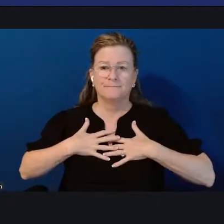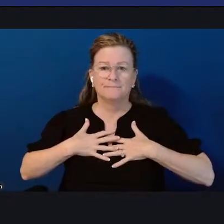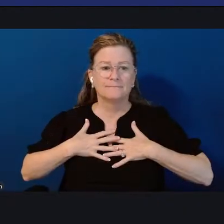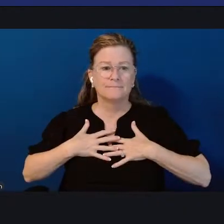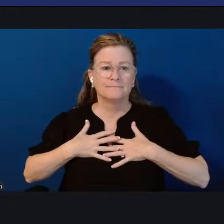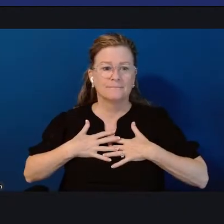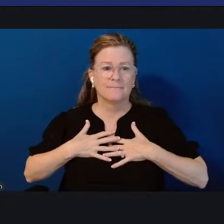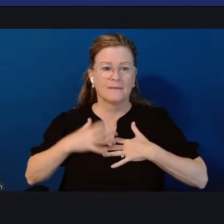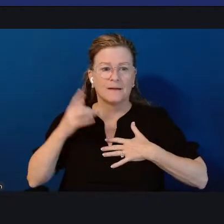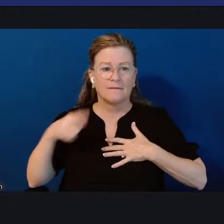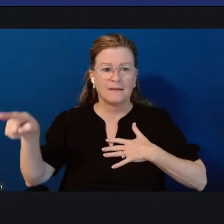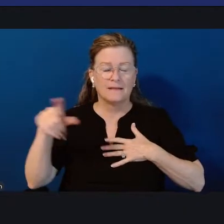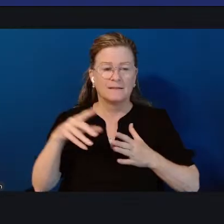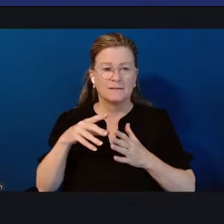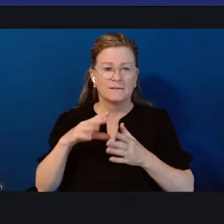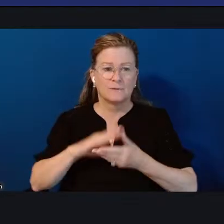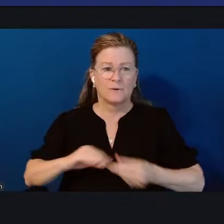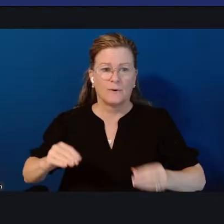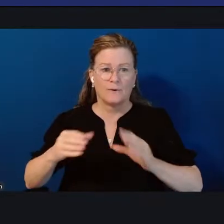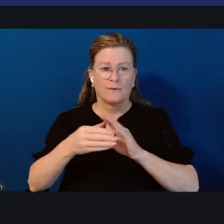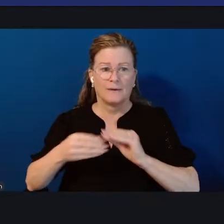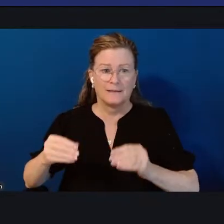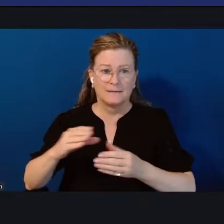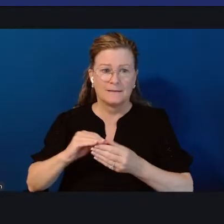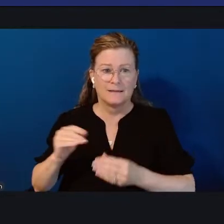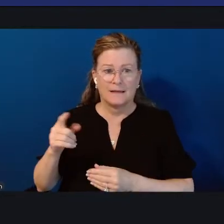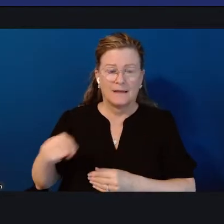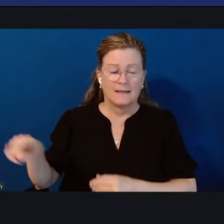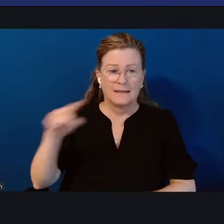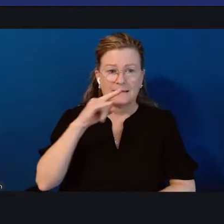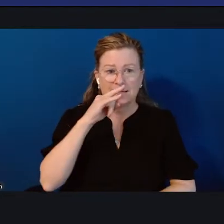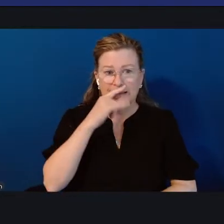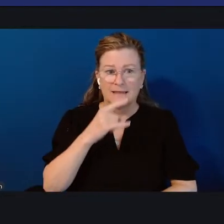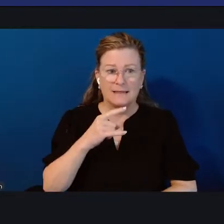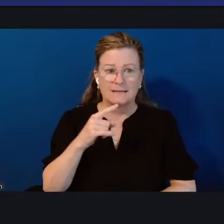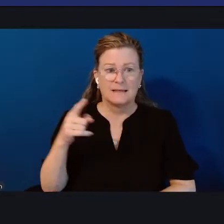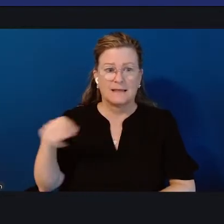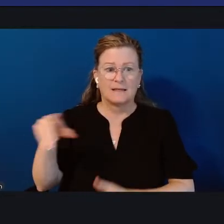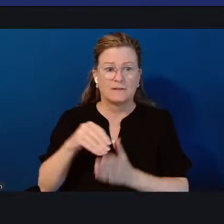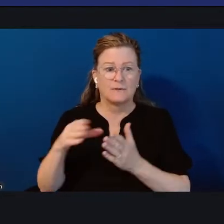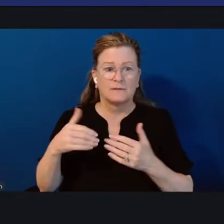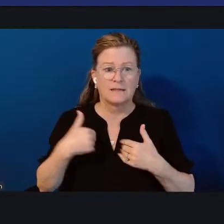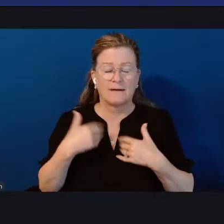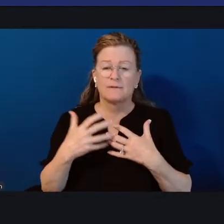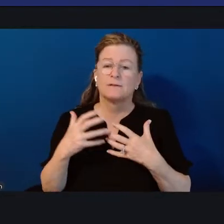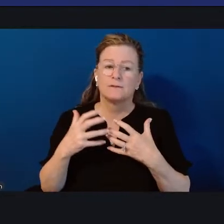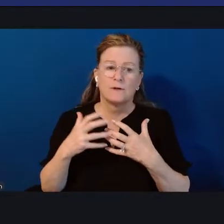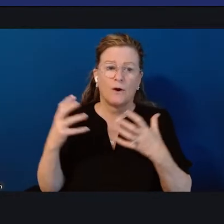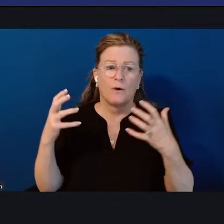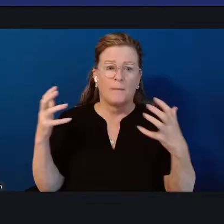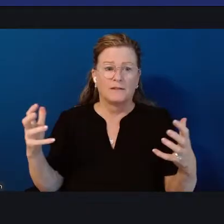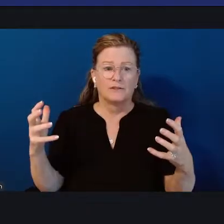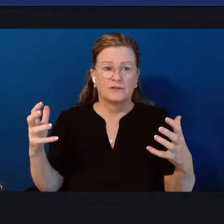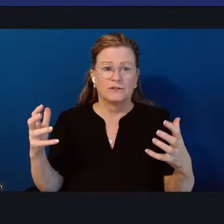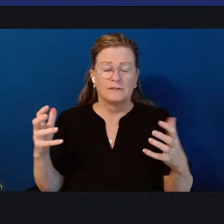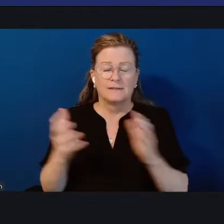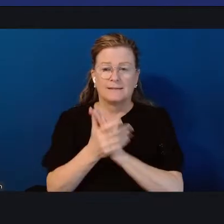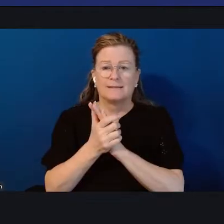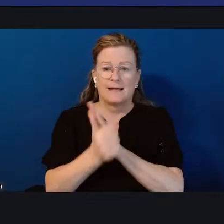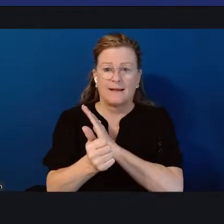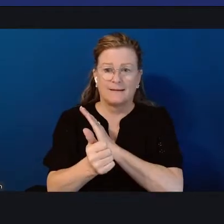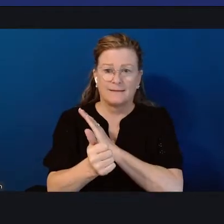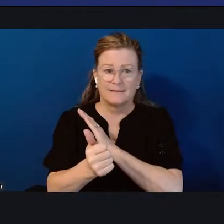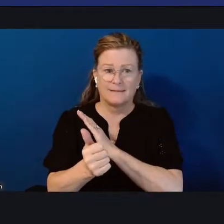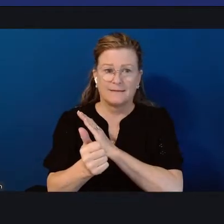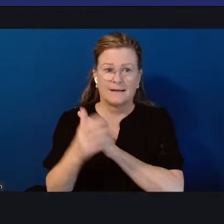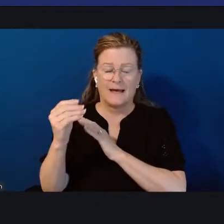of these stories. These kids or these students have so much talent